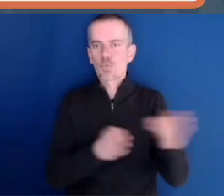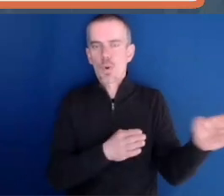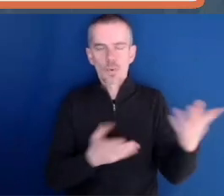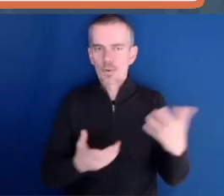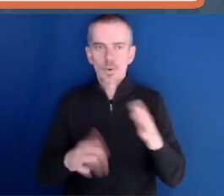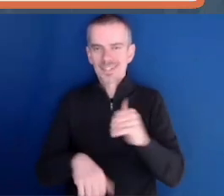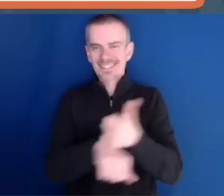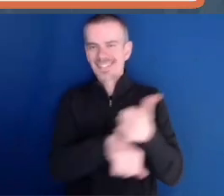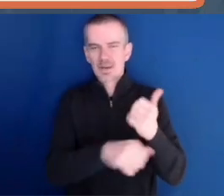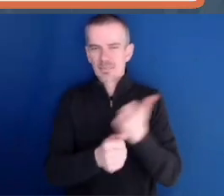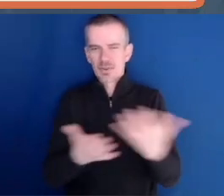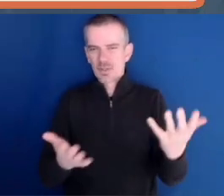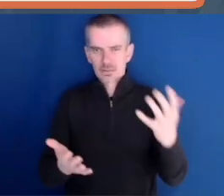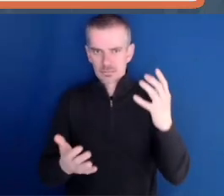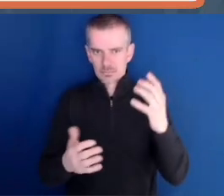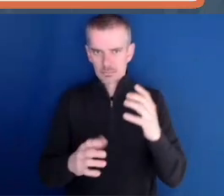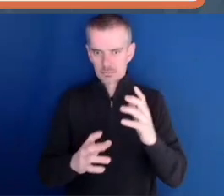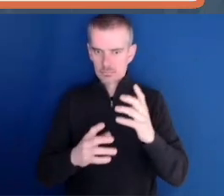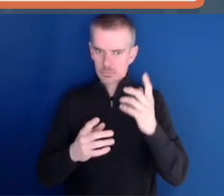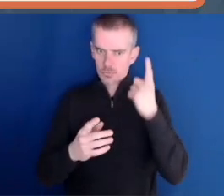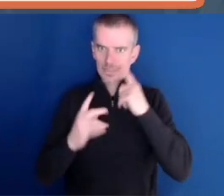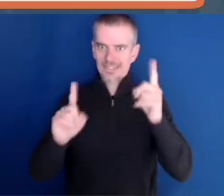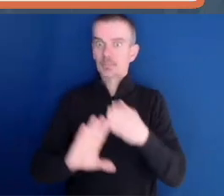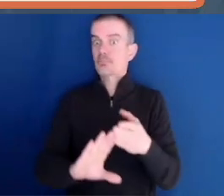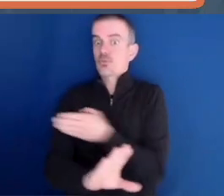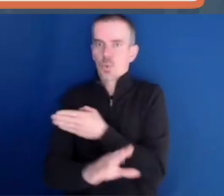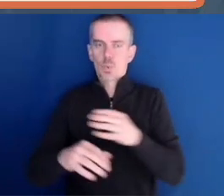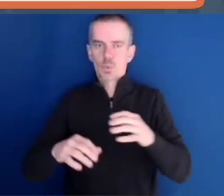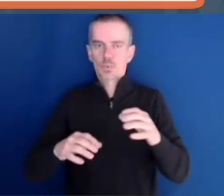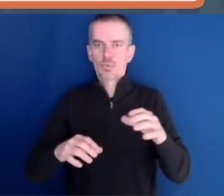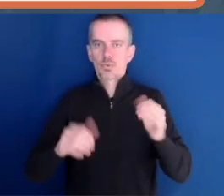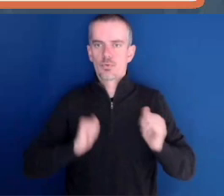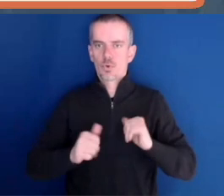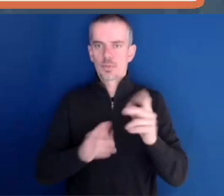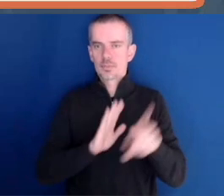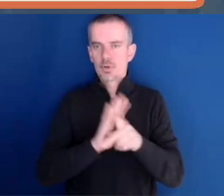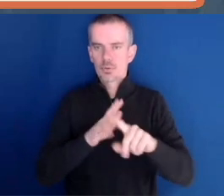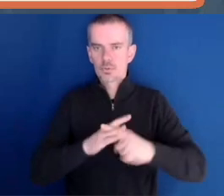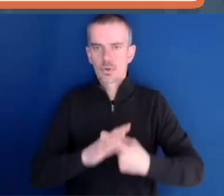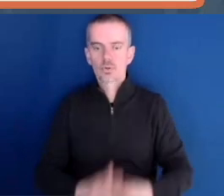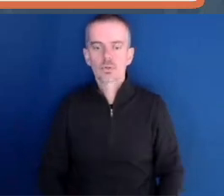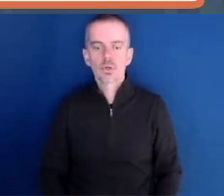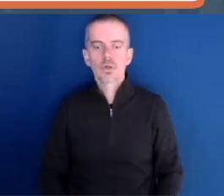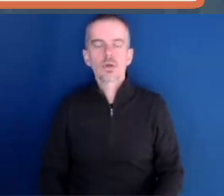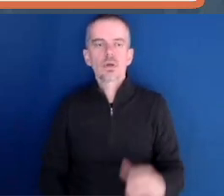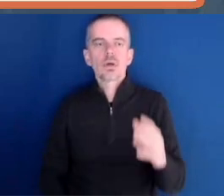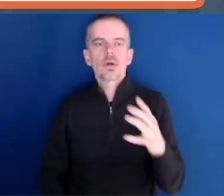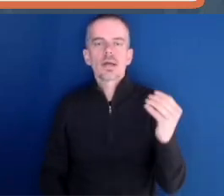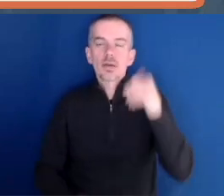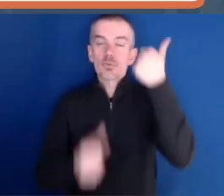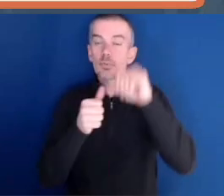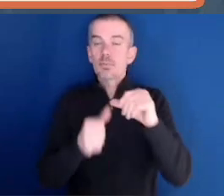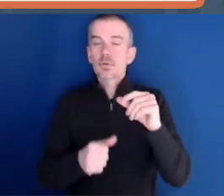success before the performance period began, right? And remember, single audits can be